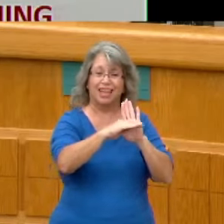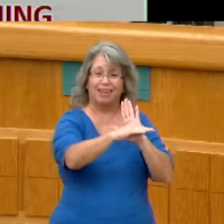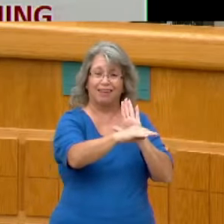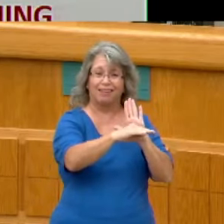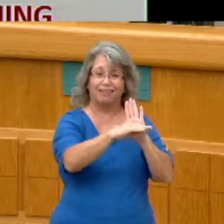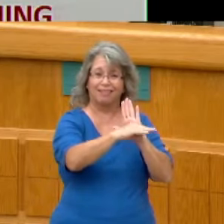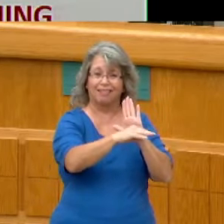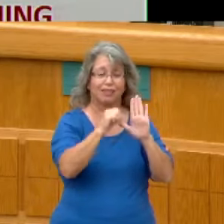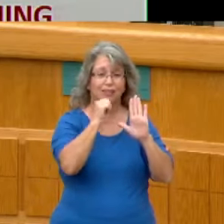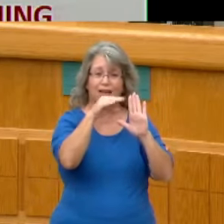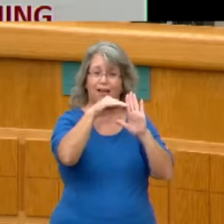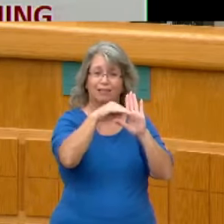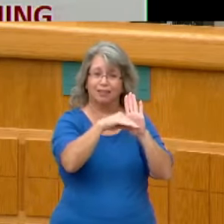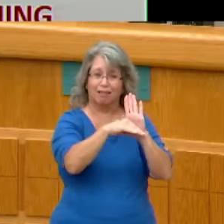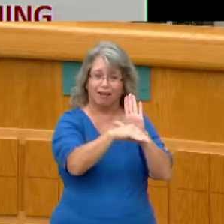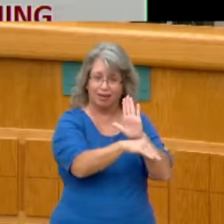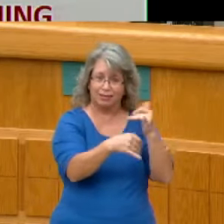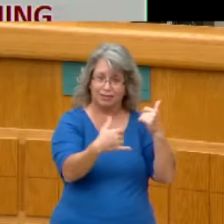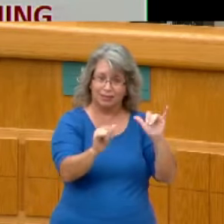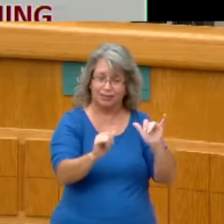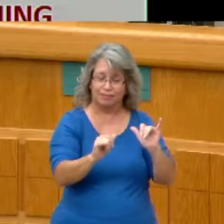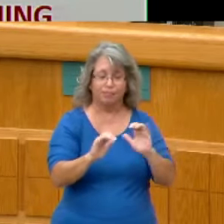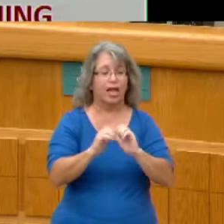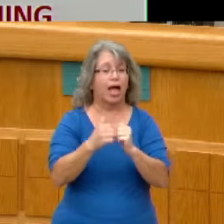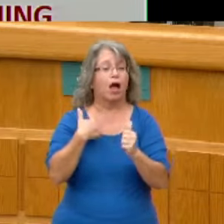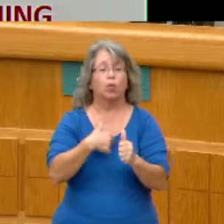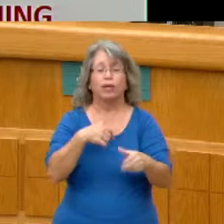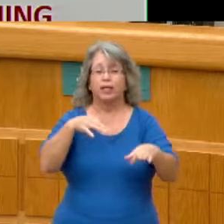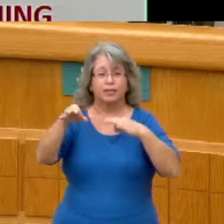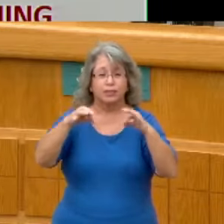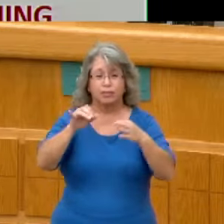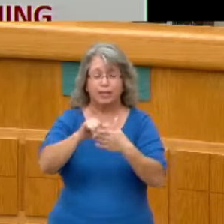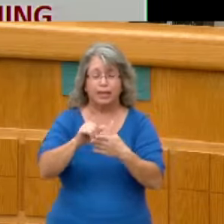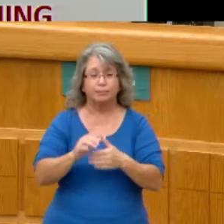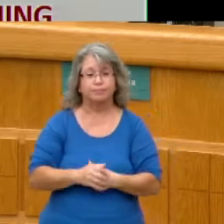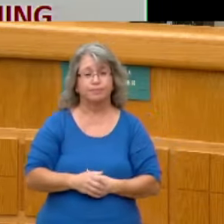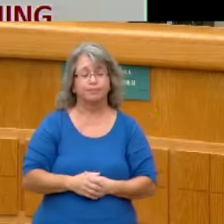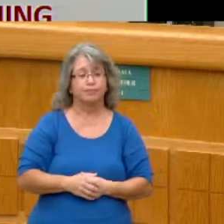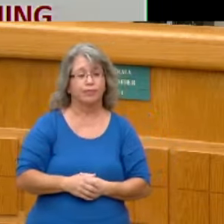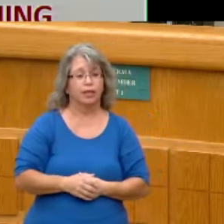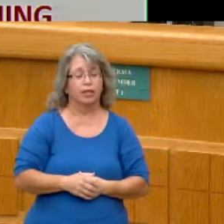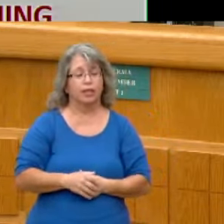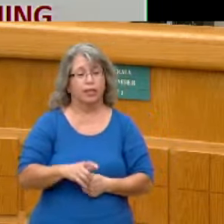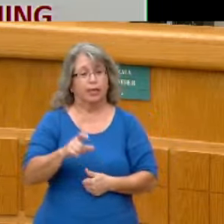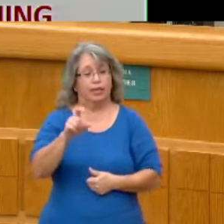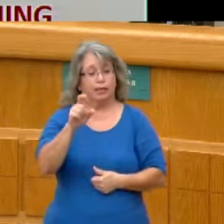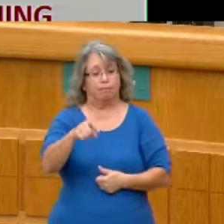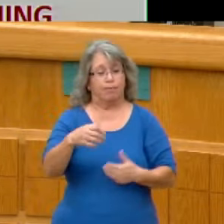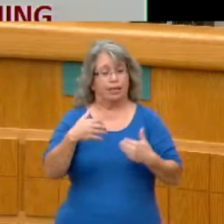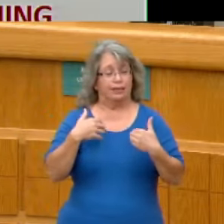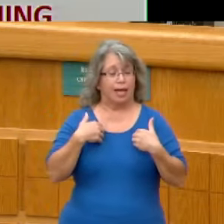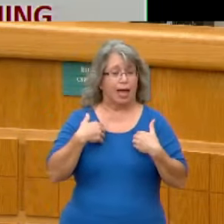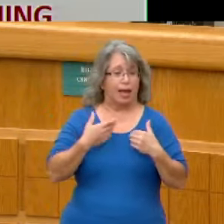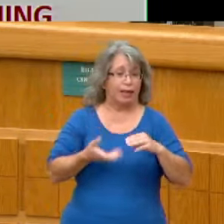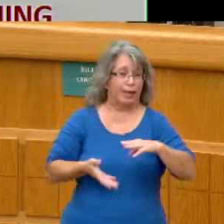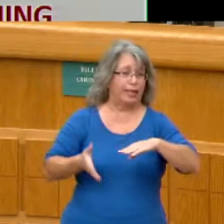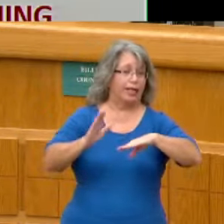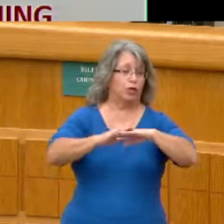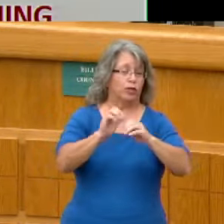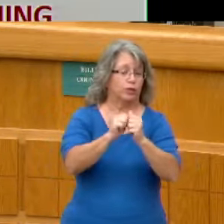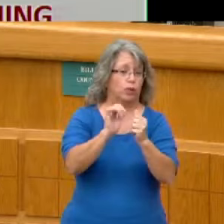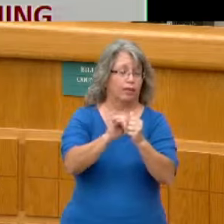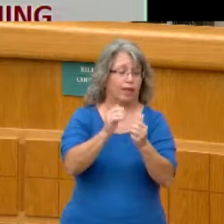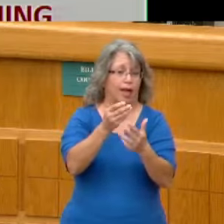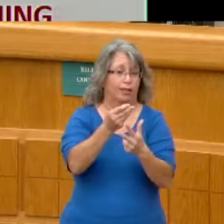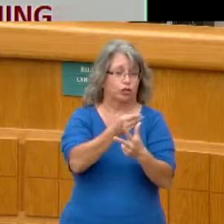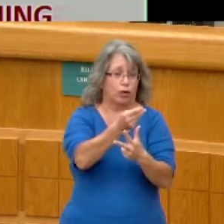And so the way that we can explain that in the model is that there had to have been an increase in the transmission rate, which we weren't hoping for. Last week, I talked